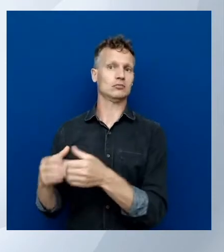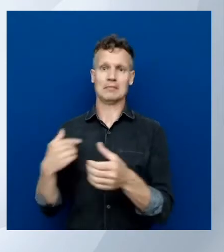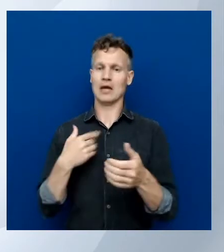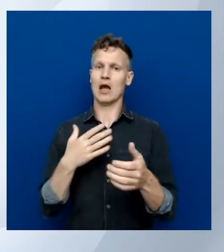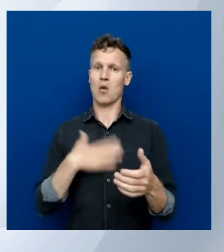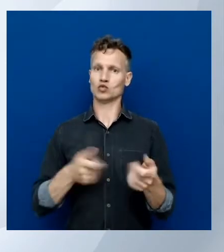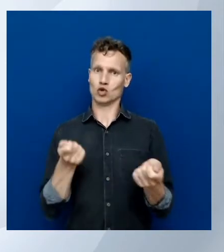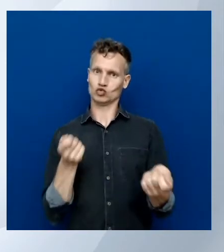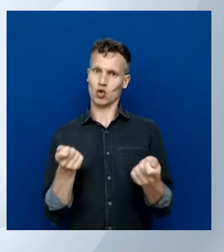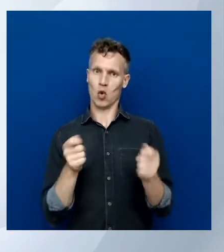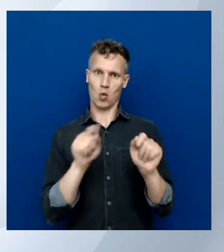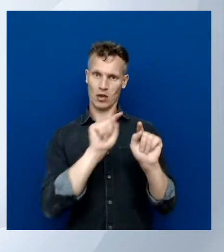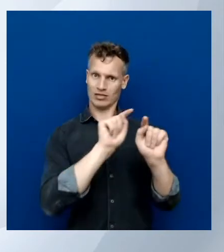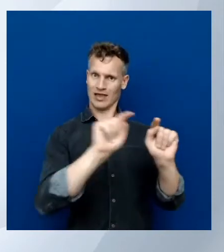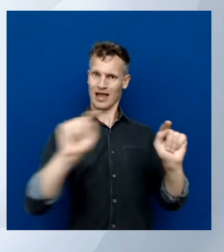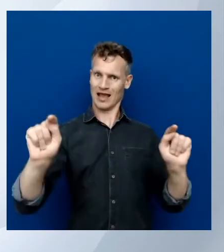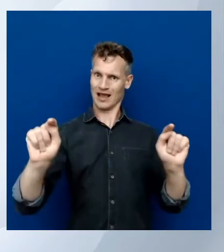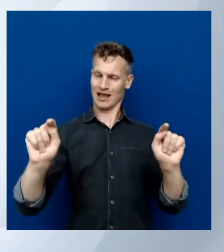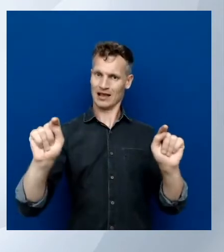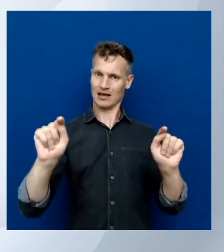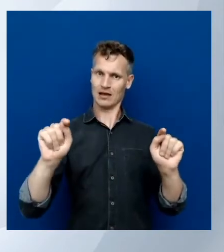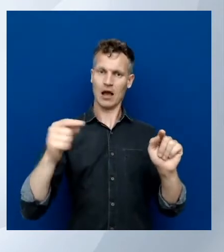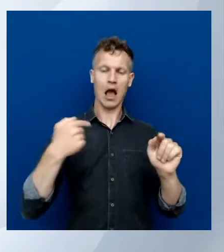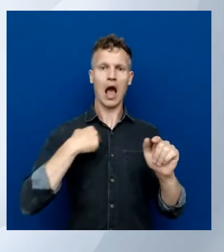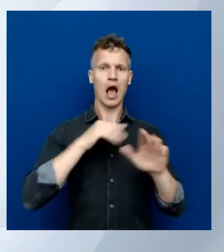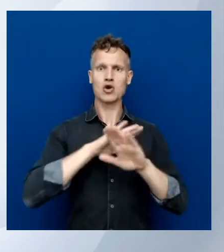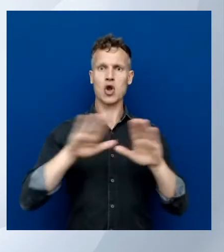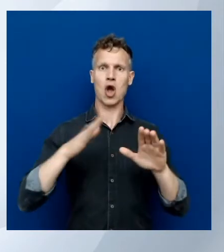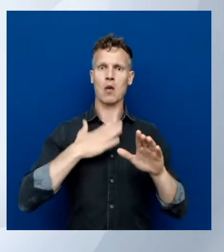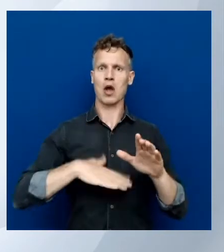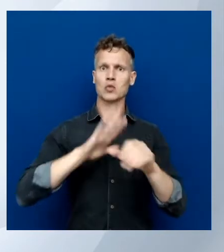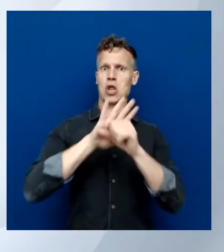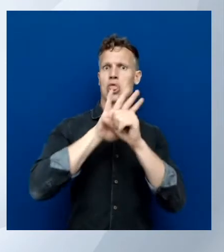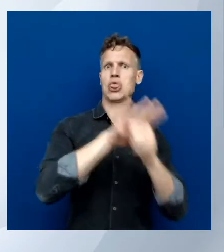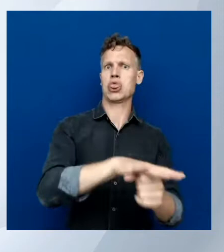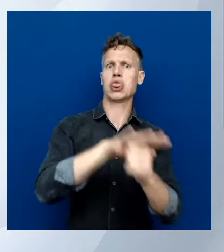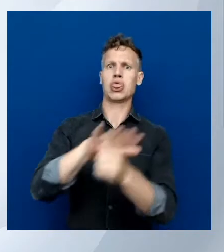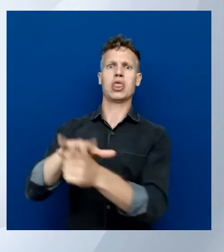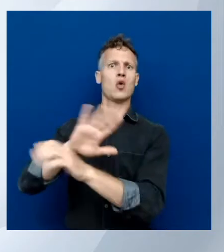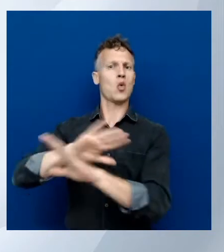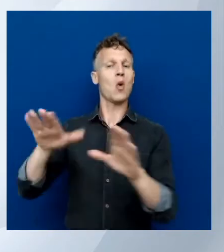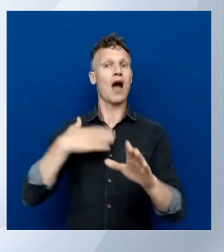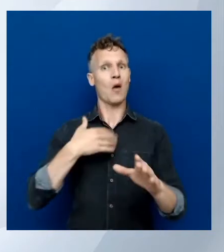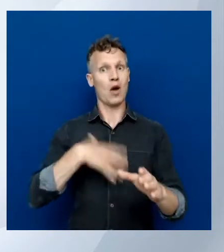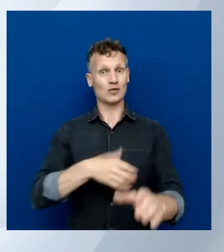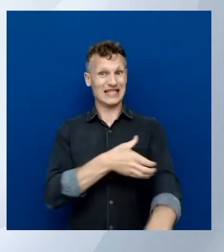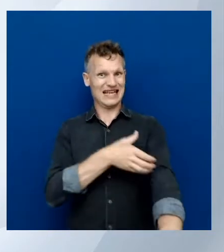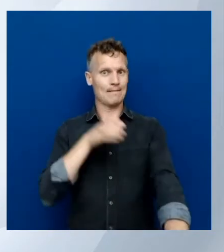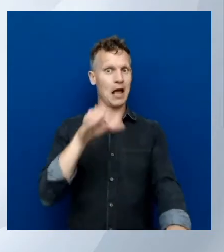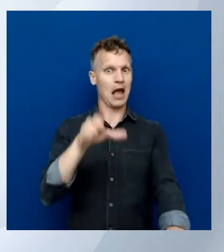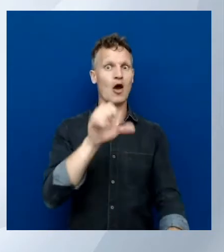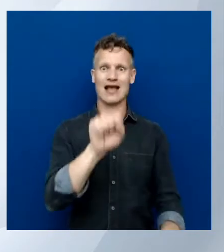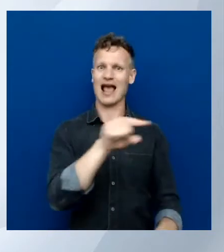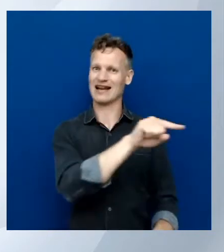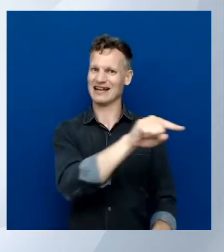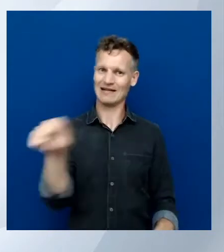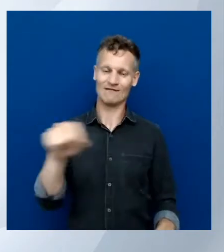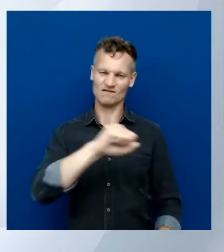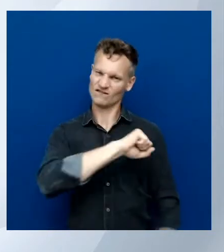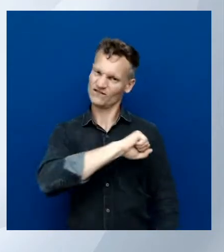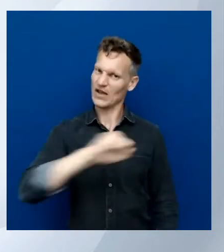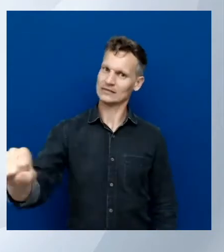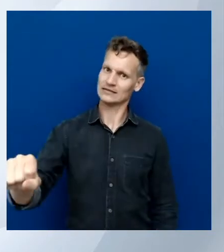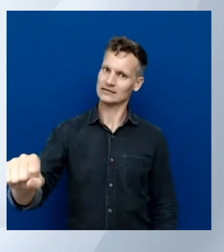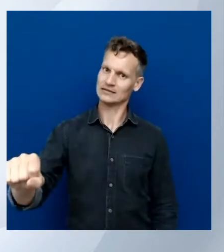That's not to hold them down. I want to empower them to be as fast as they can within the boundaries that they have. So to give you